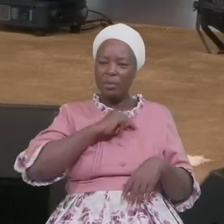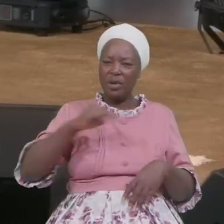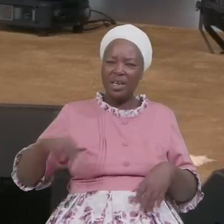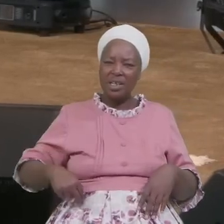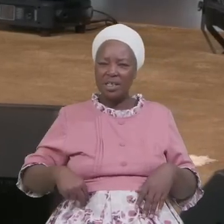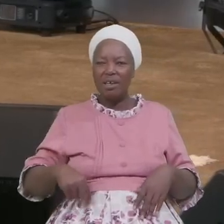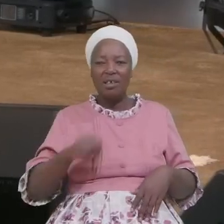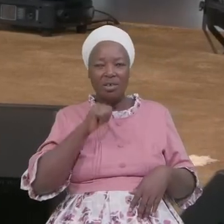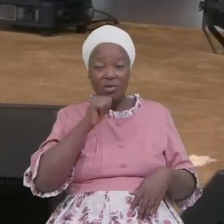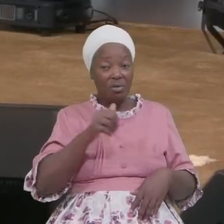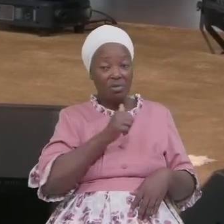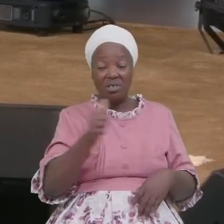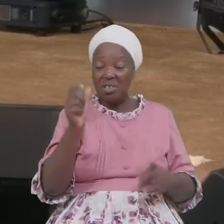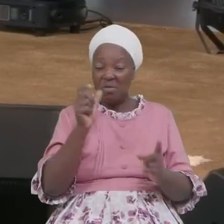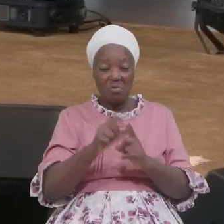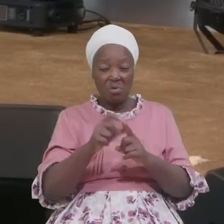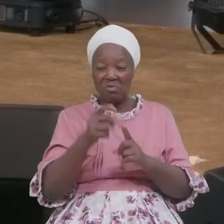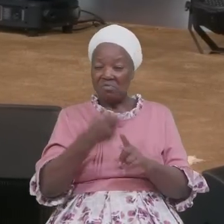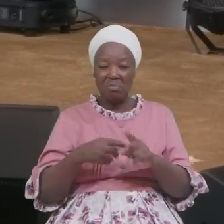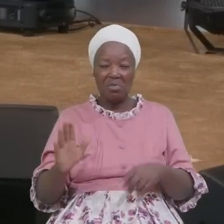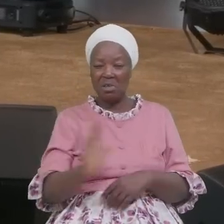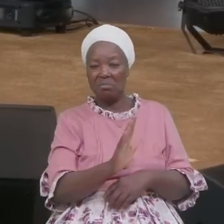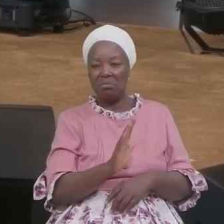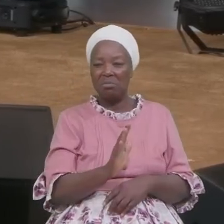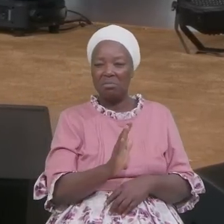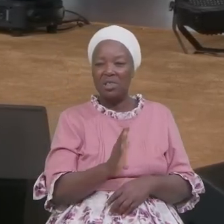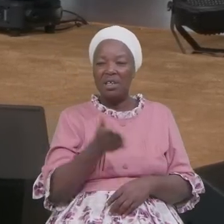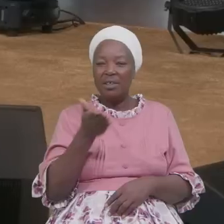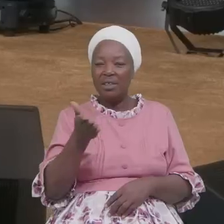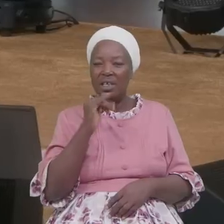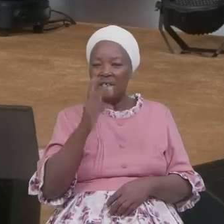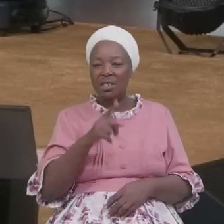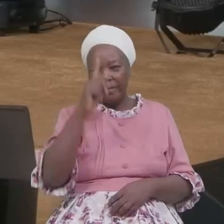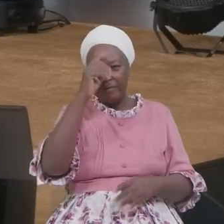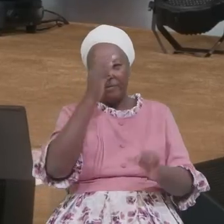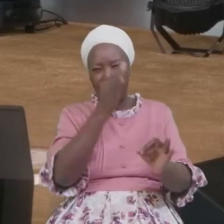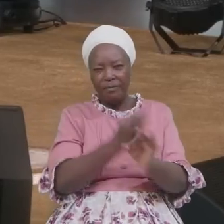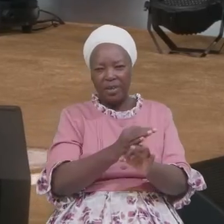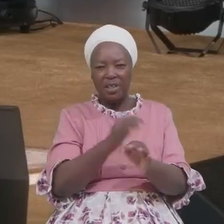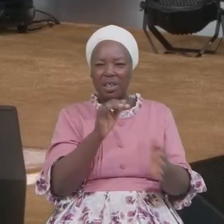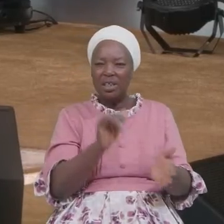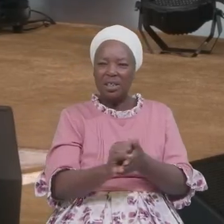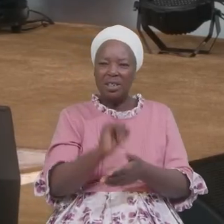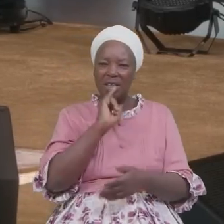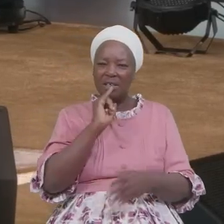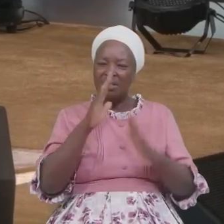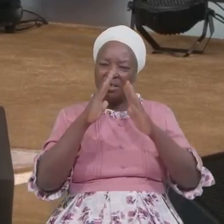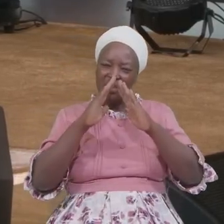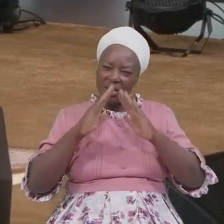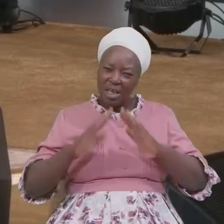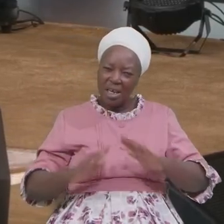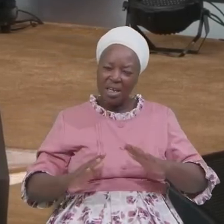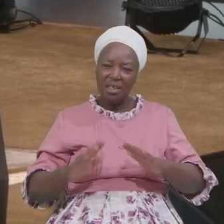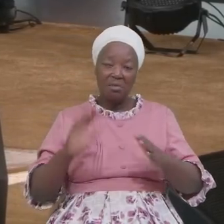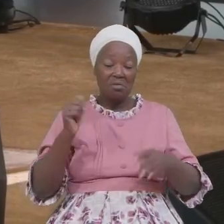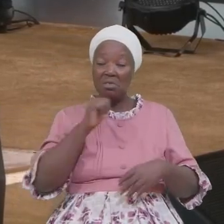a word anymore. There's a faith that is silent, will not